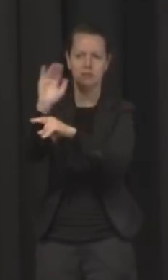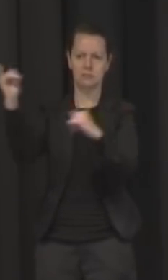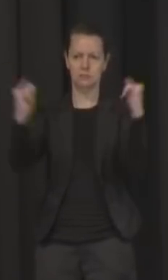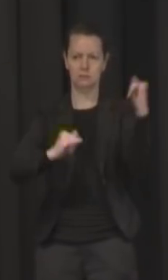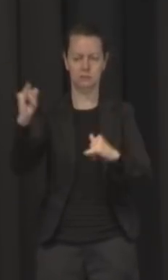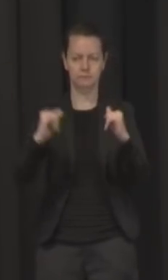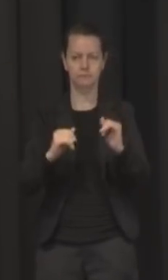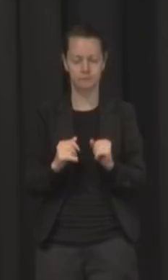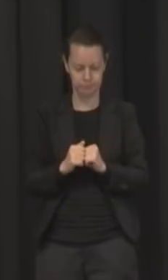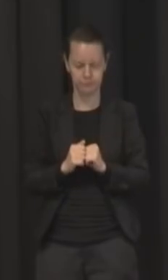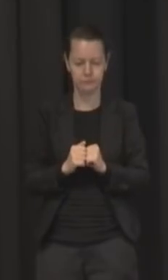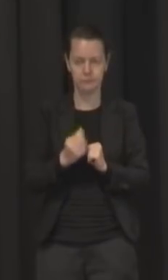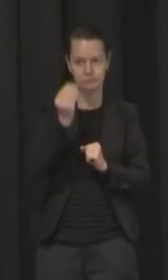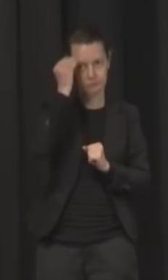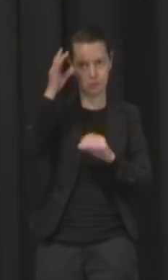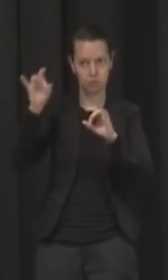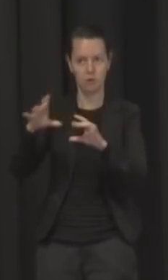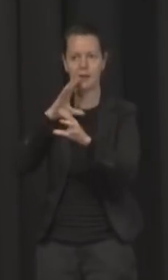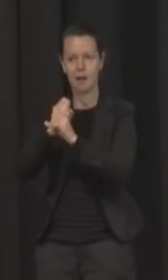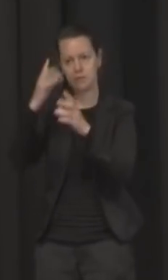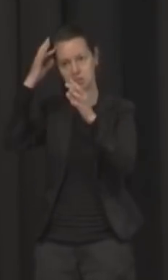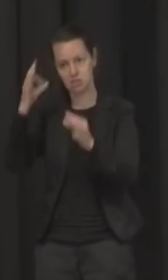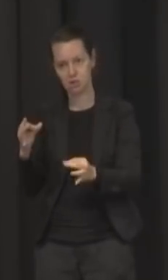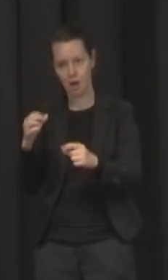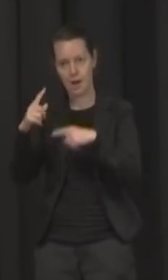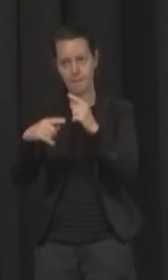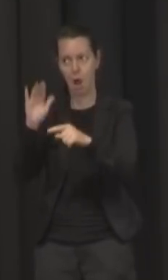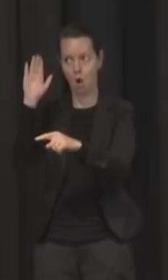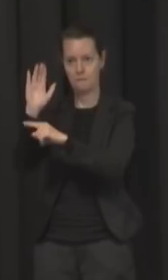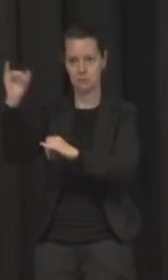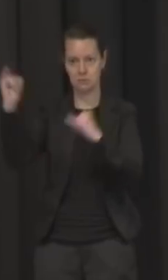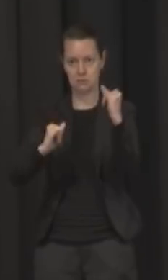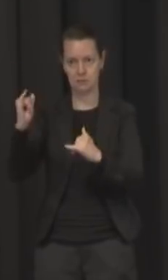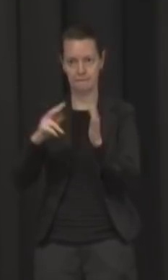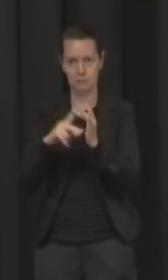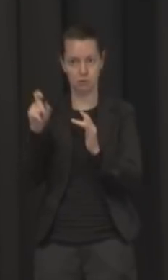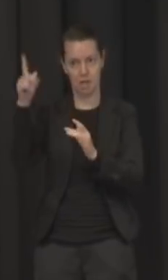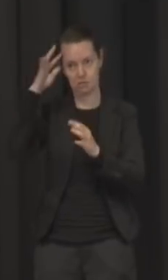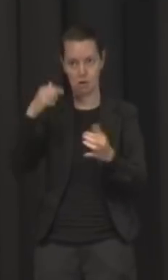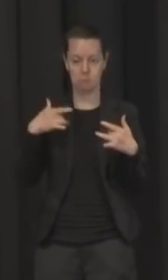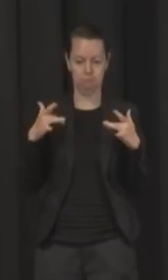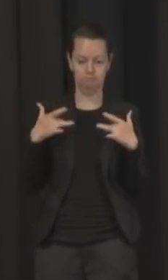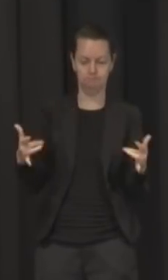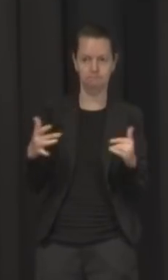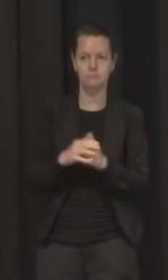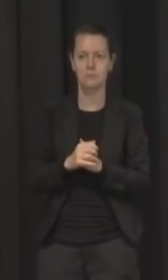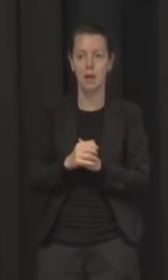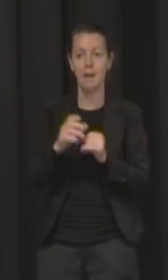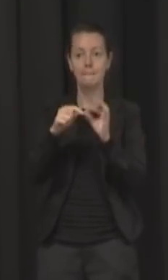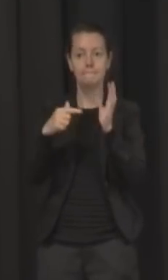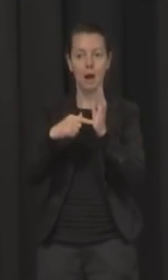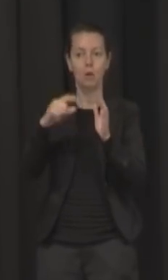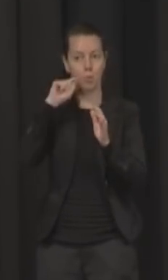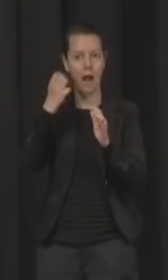borders, and I think the Prime Minister made his position pretty clear the other day. But I'm very keen that we have a National Cabinet meeting and that we get everybody on the same